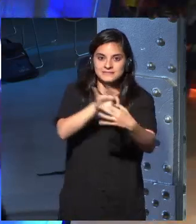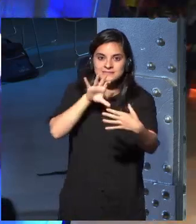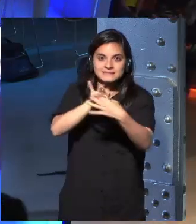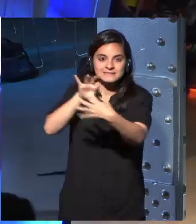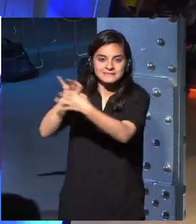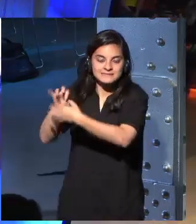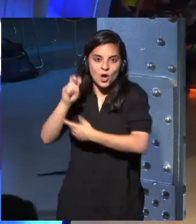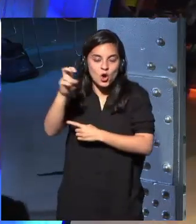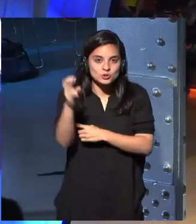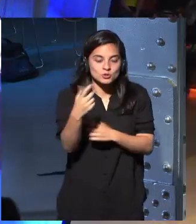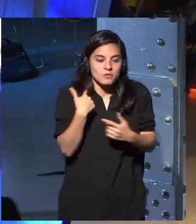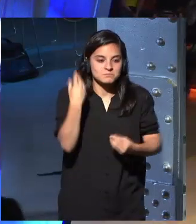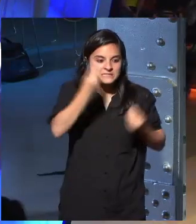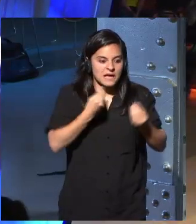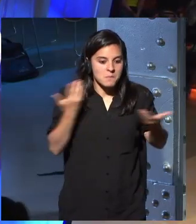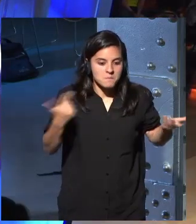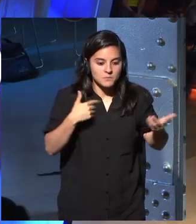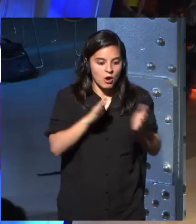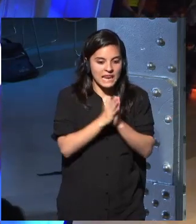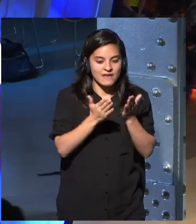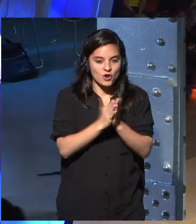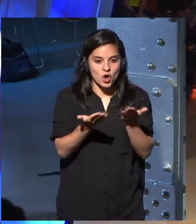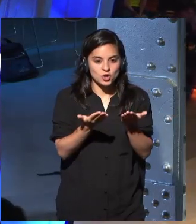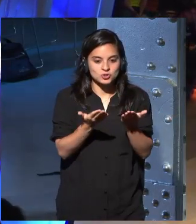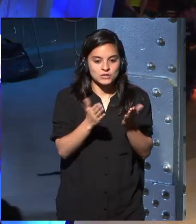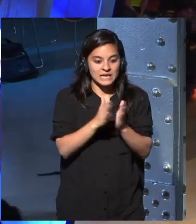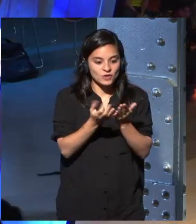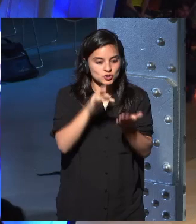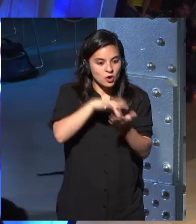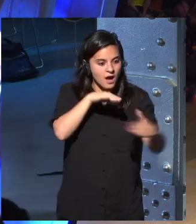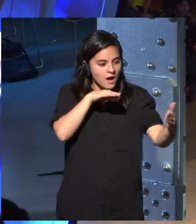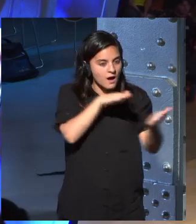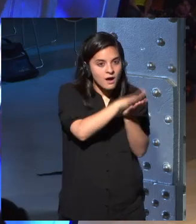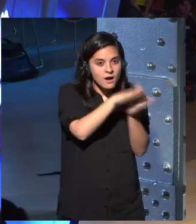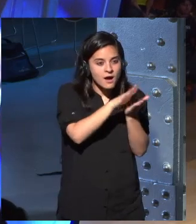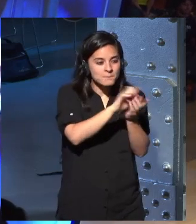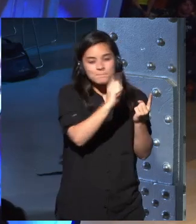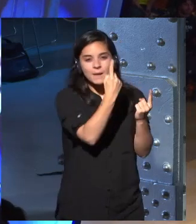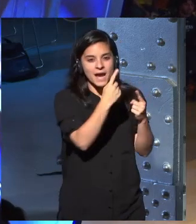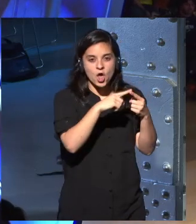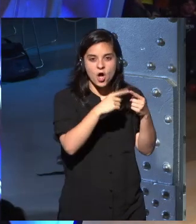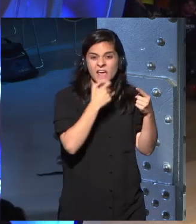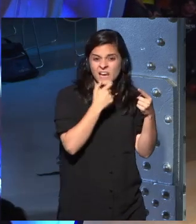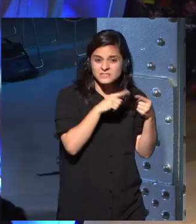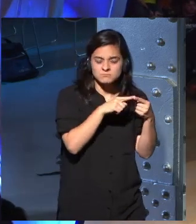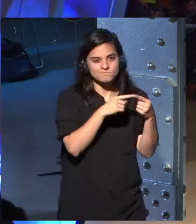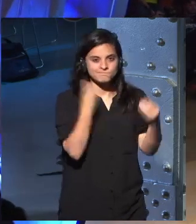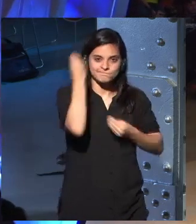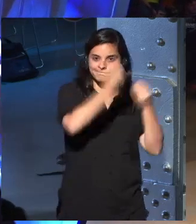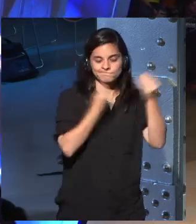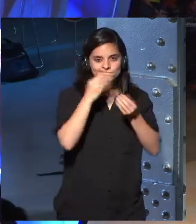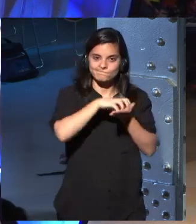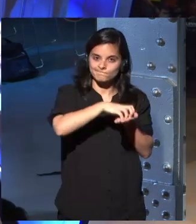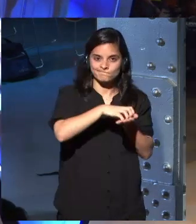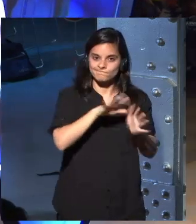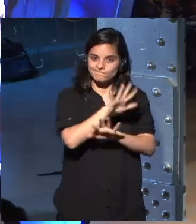in other languages. And he tries the experiment of publishing his books in Dutch translation